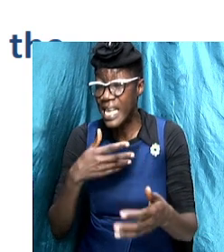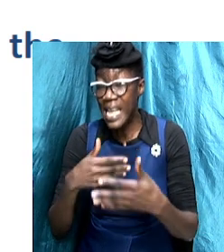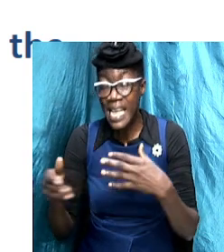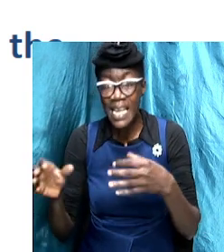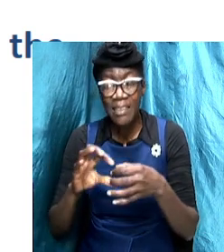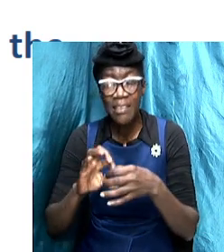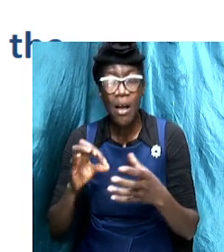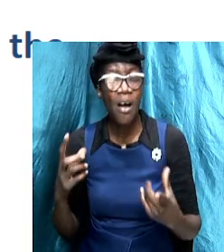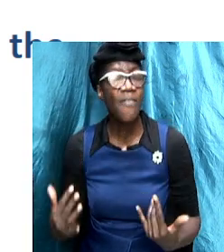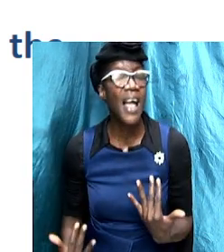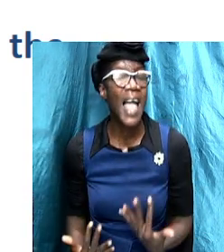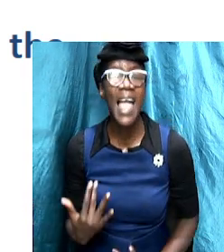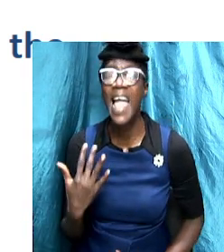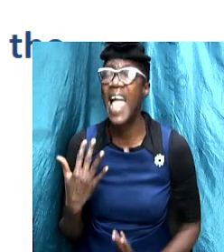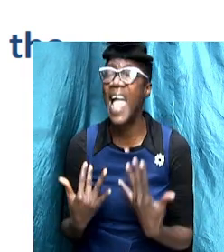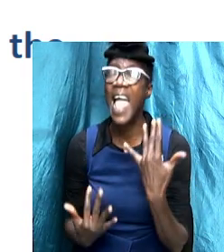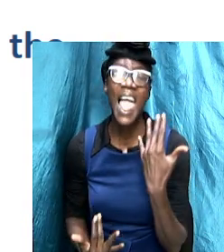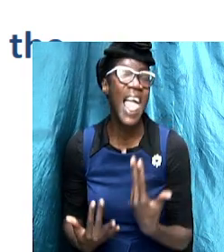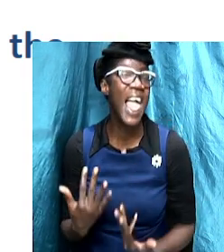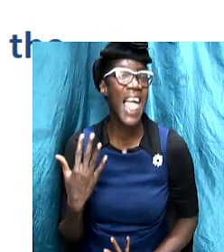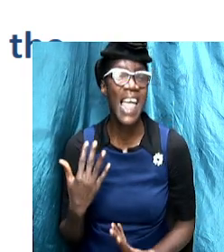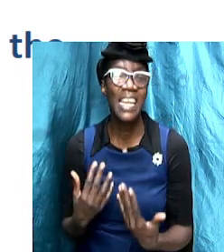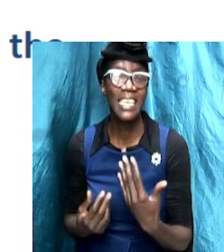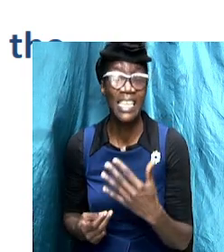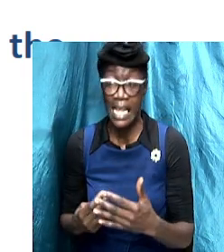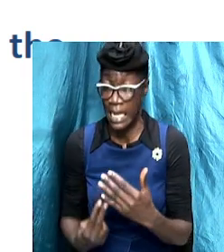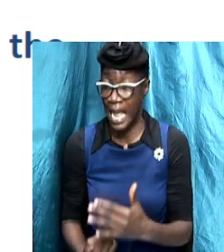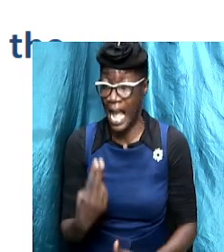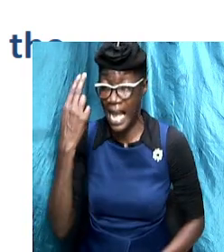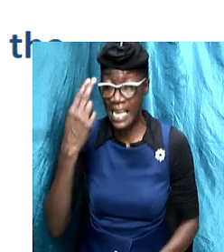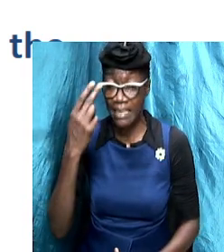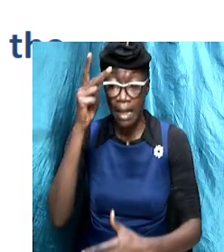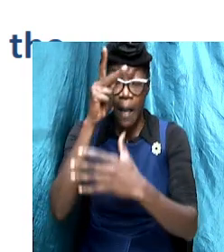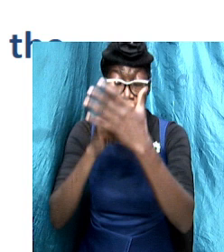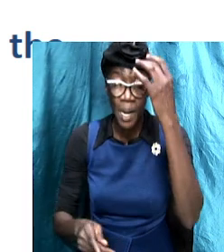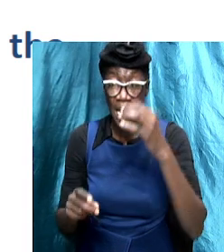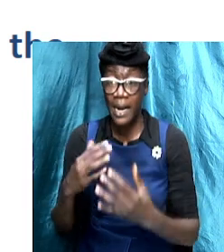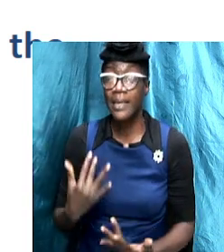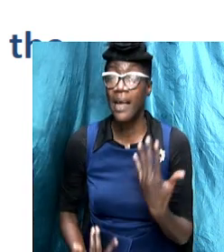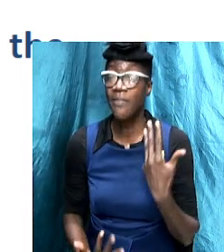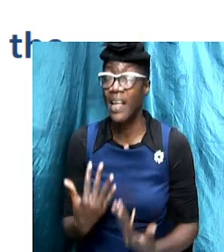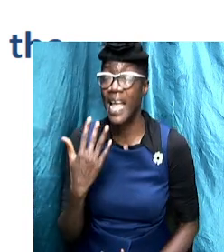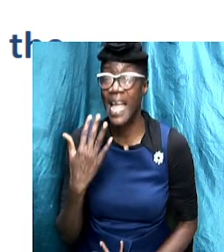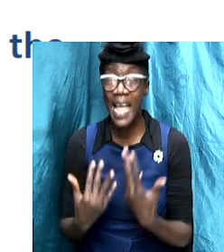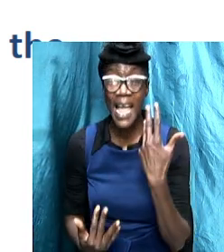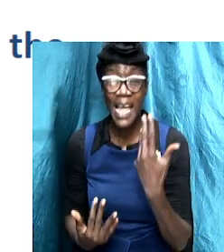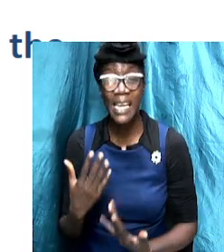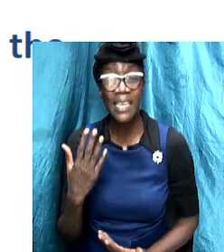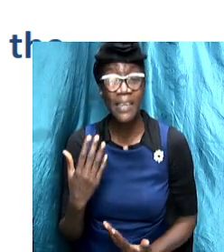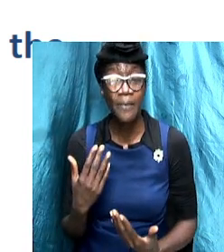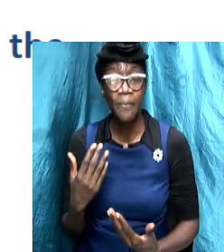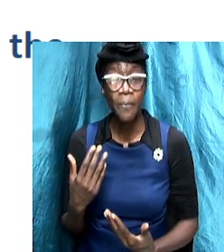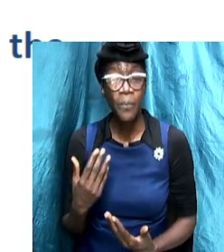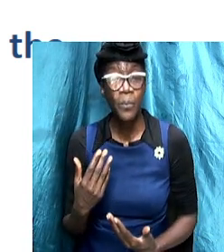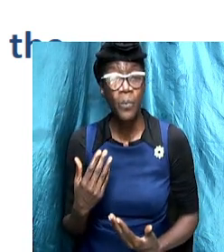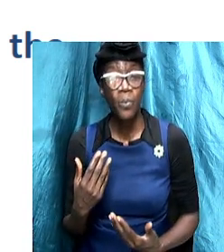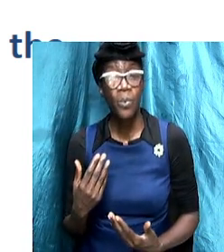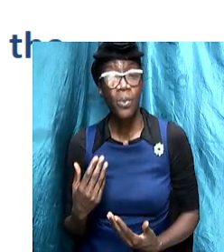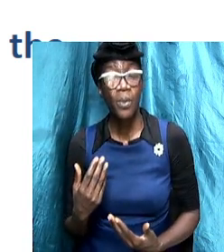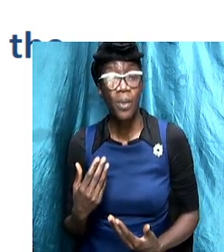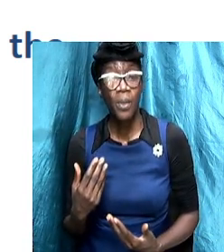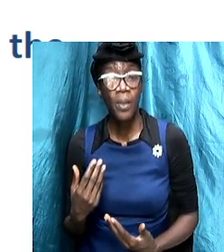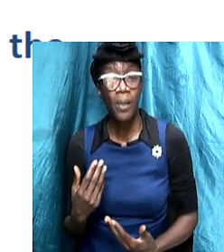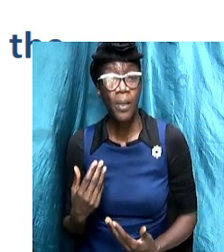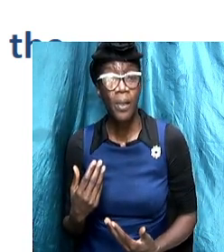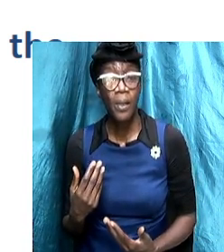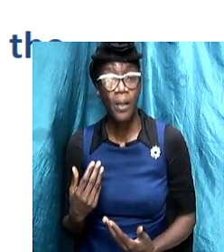or the highest point of hell, or the hardest part of hell, or the most significant, or the most magnificent, or whatever, depending on how you look